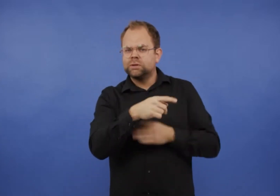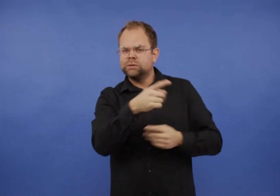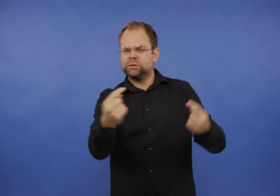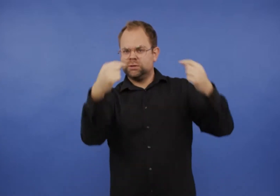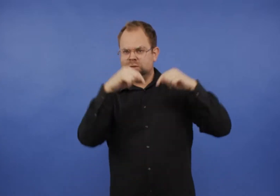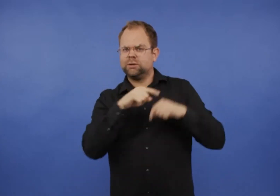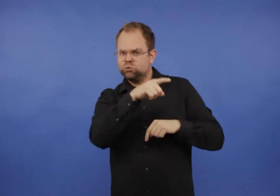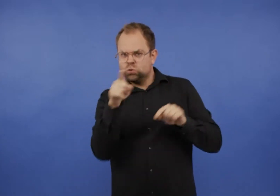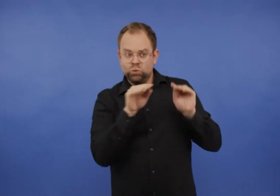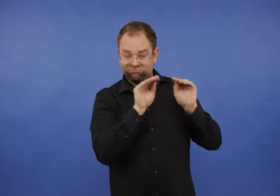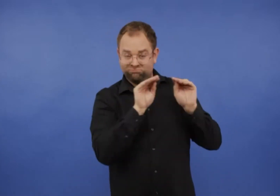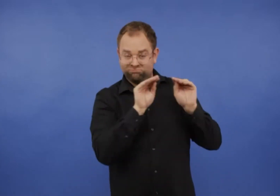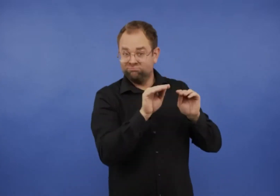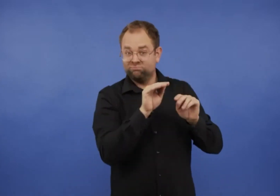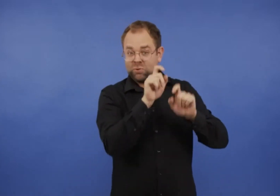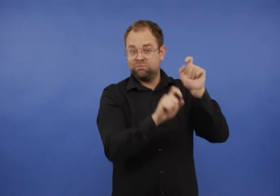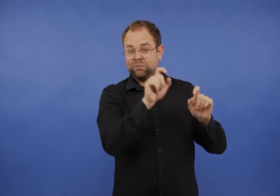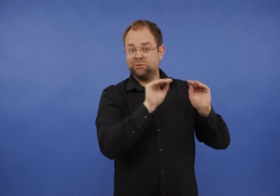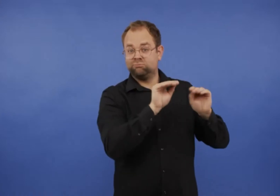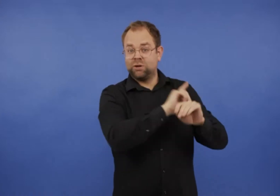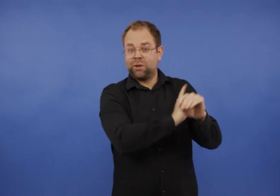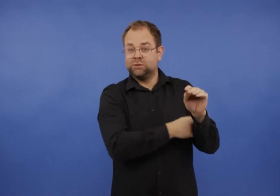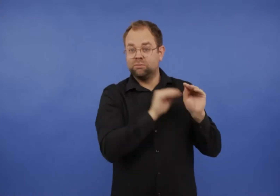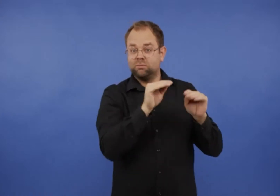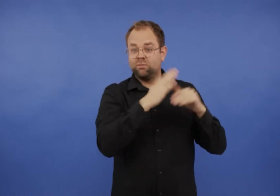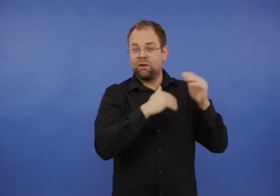disabilities are aware. And